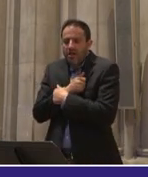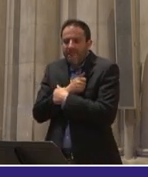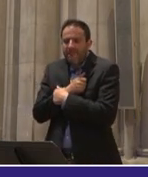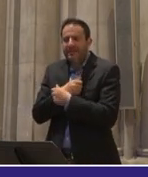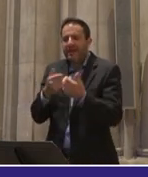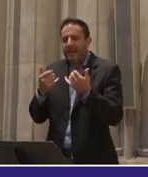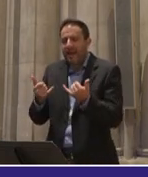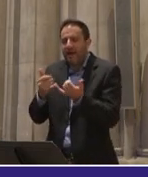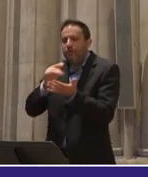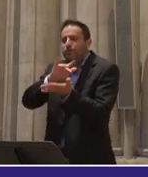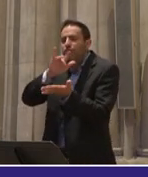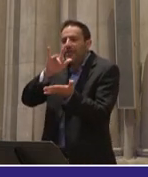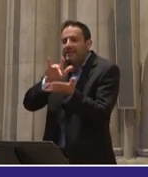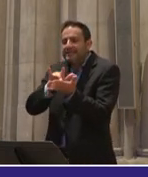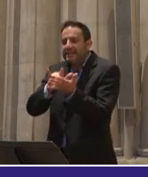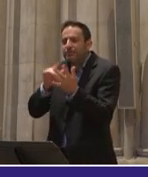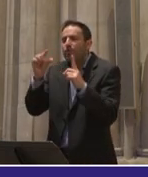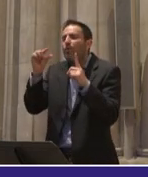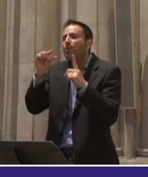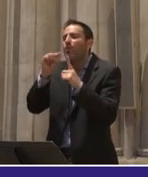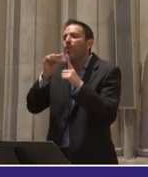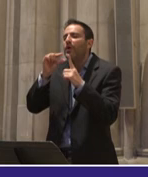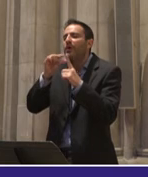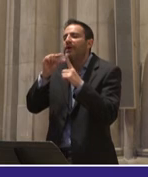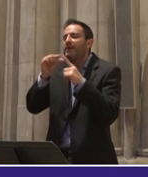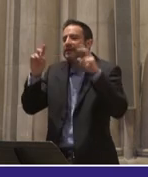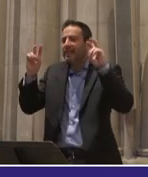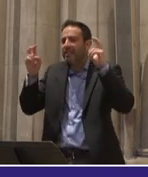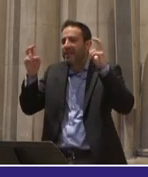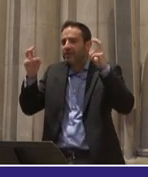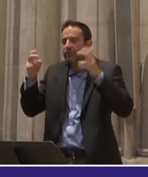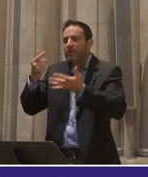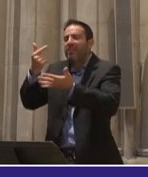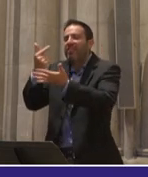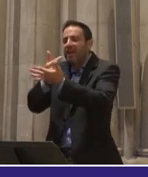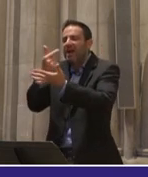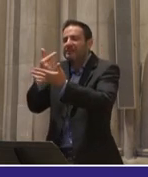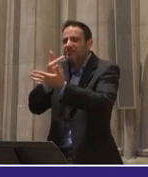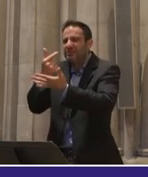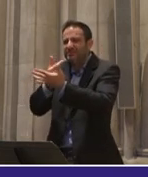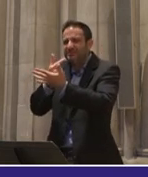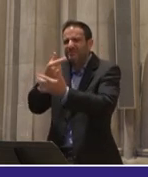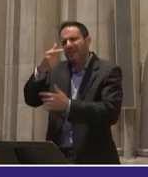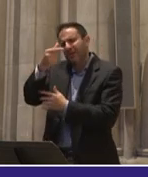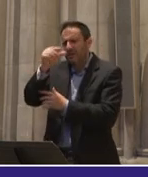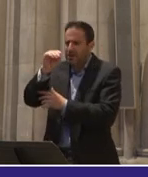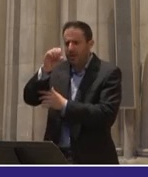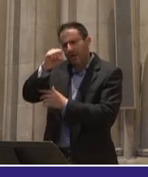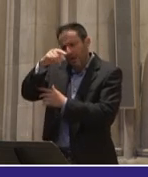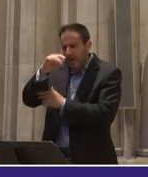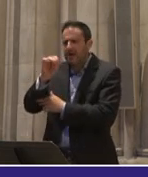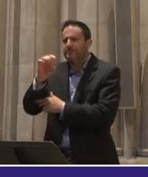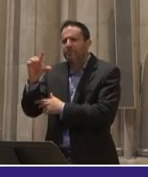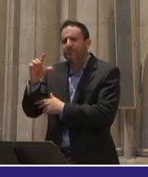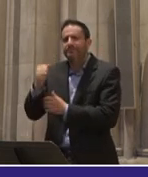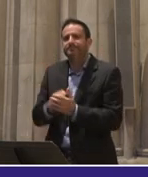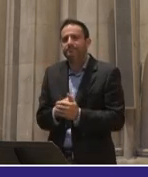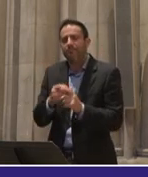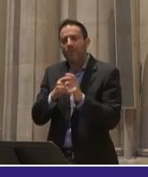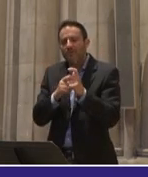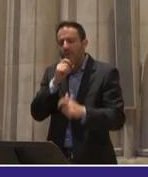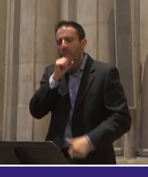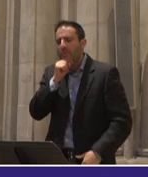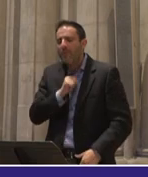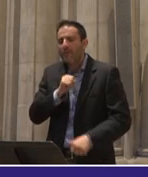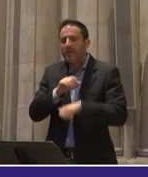the central word of the sermon title, gospel. Gospel. It's derived from the Old